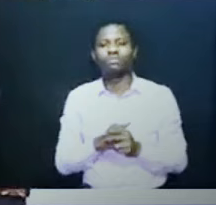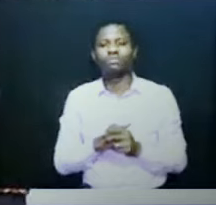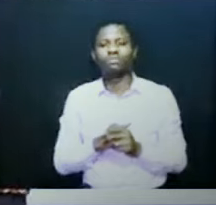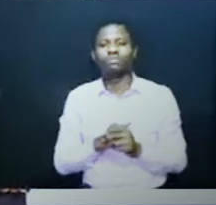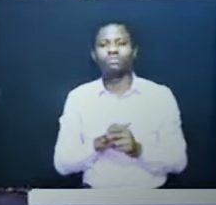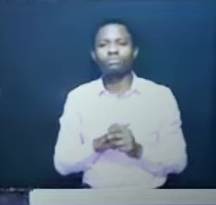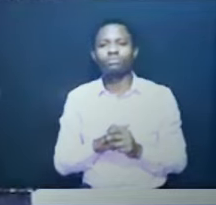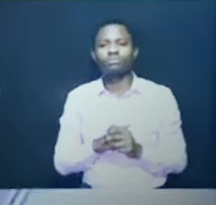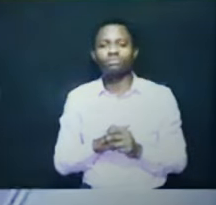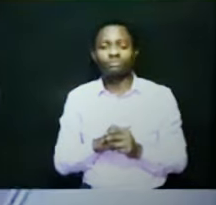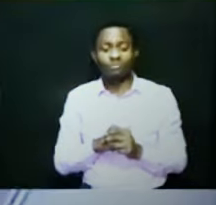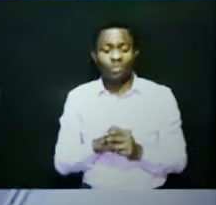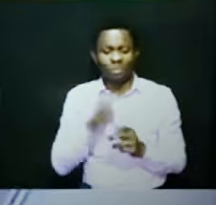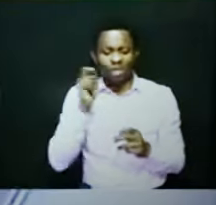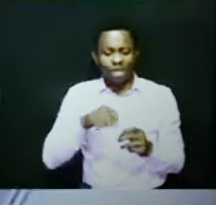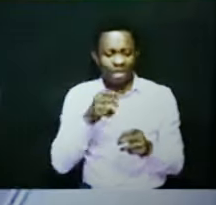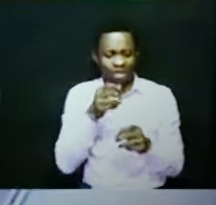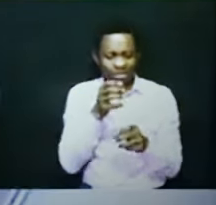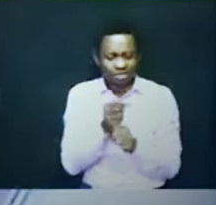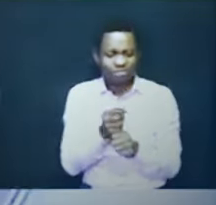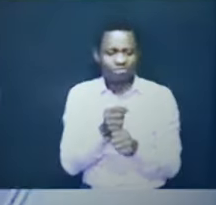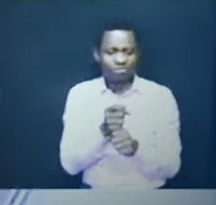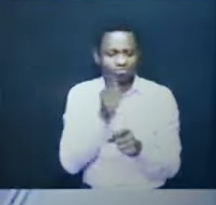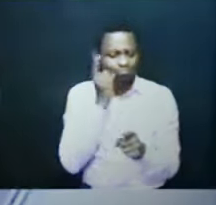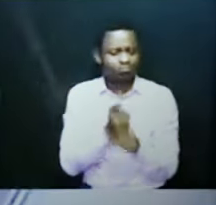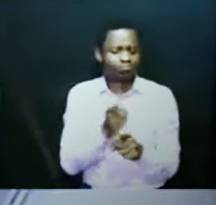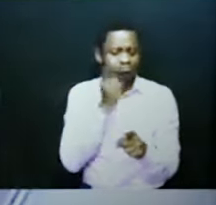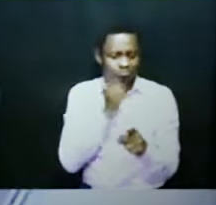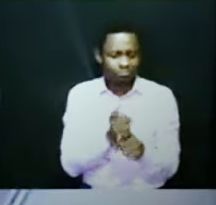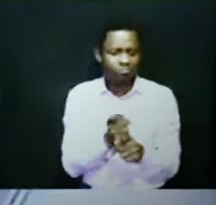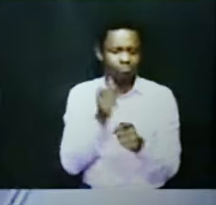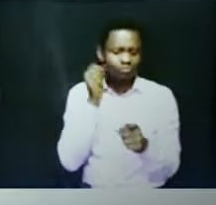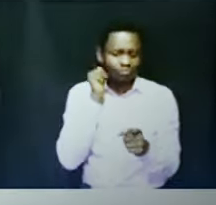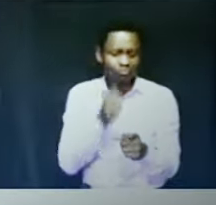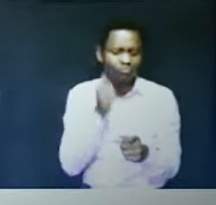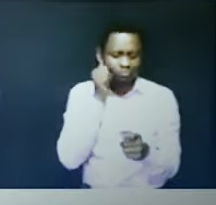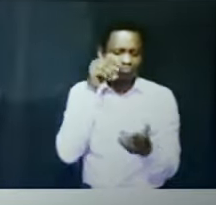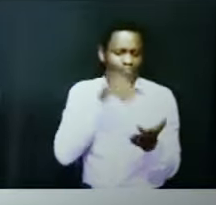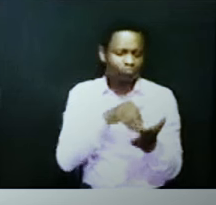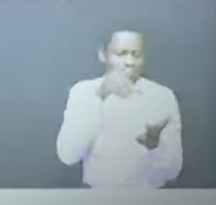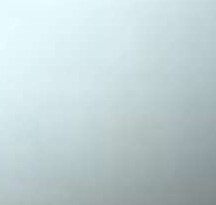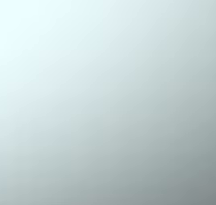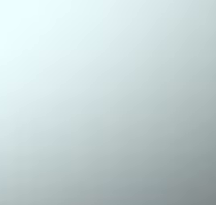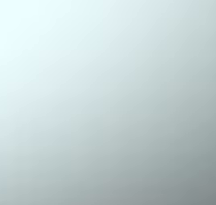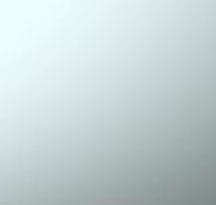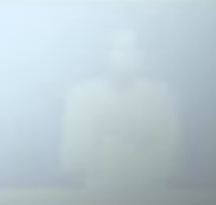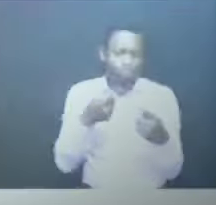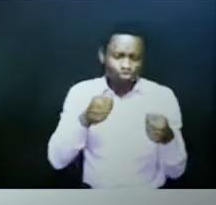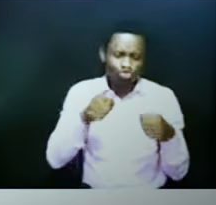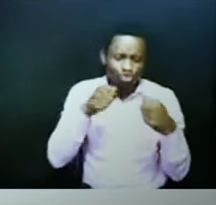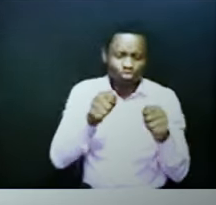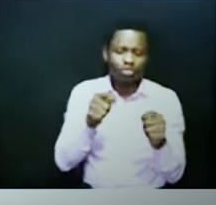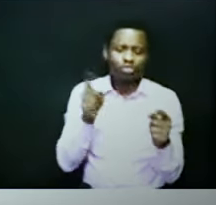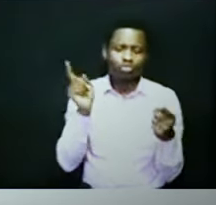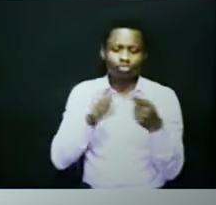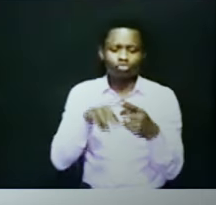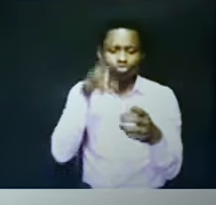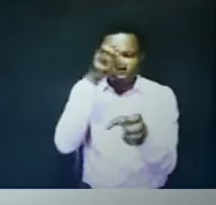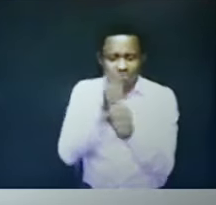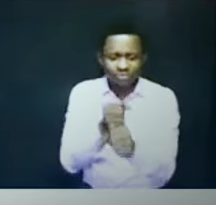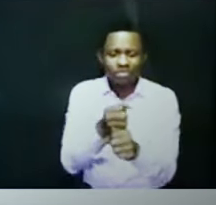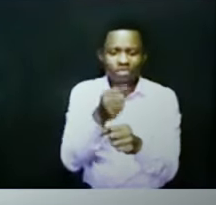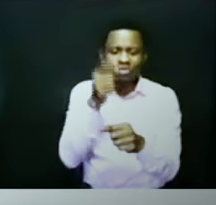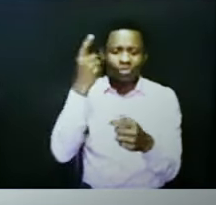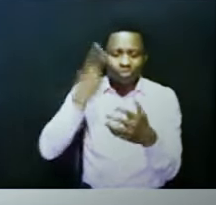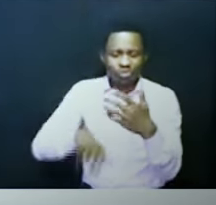There must be that constant, consistent effort to accomplish what is